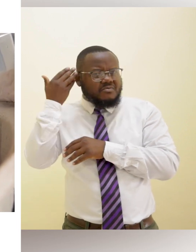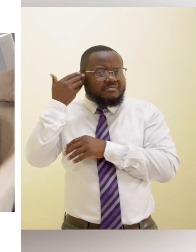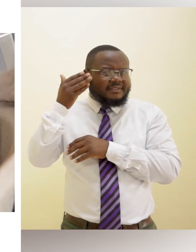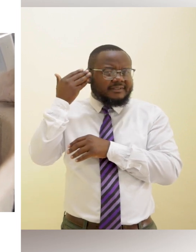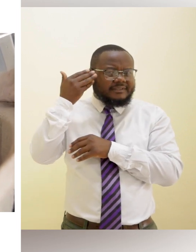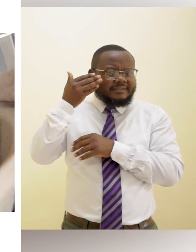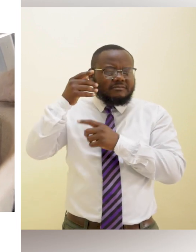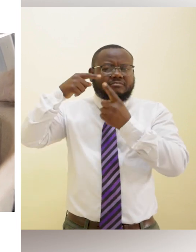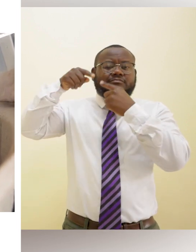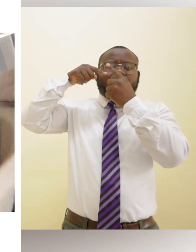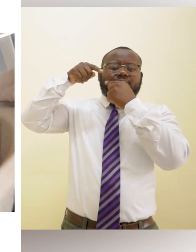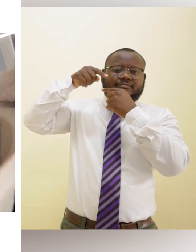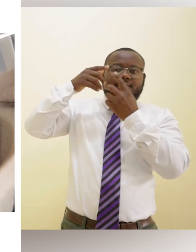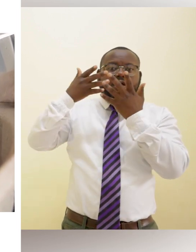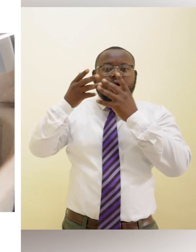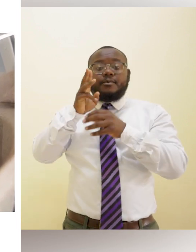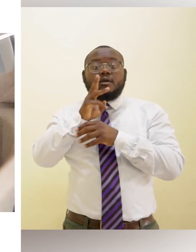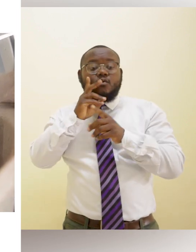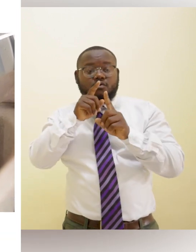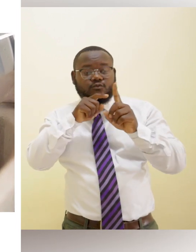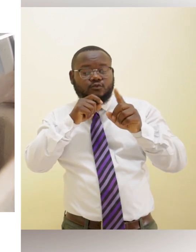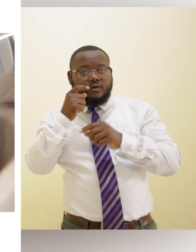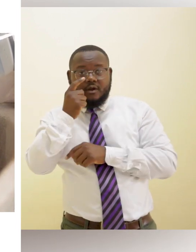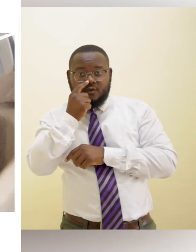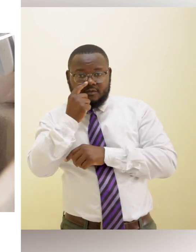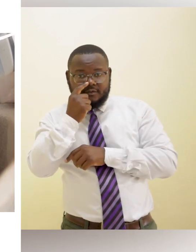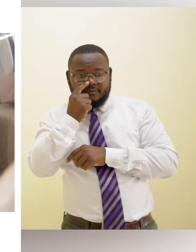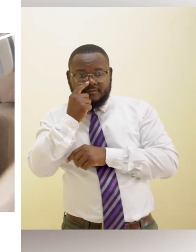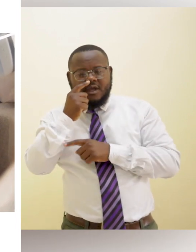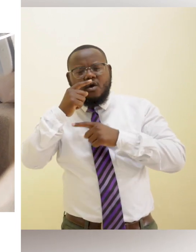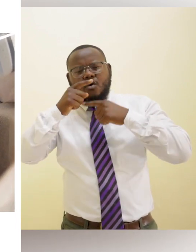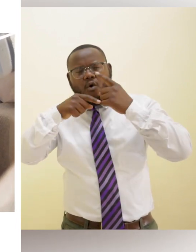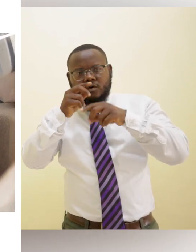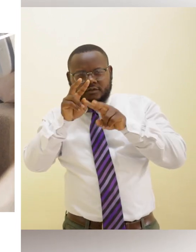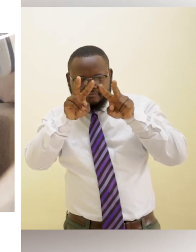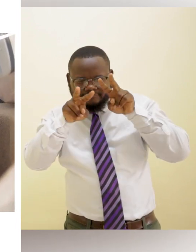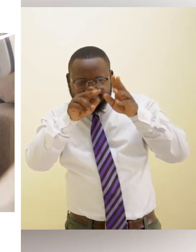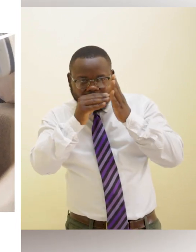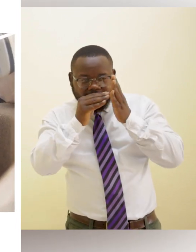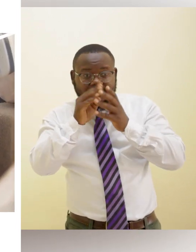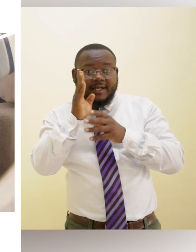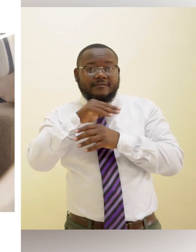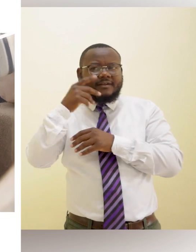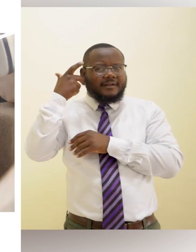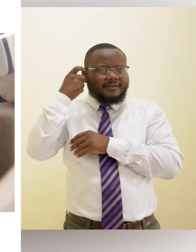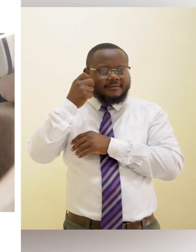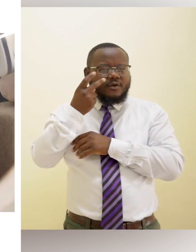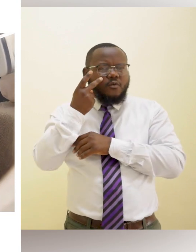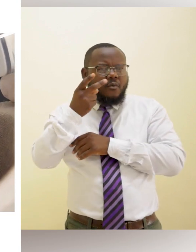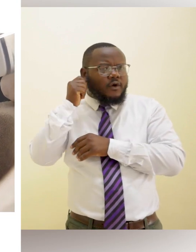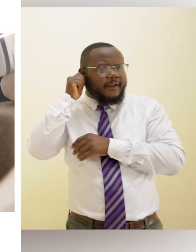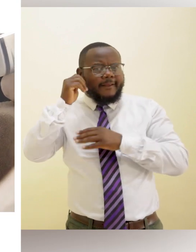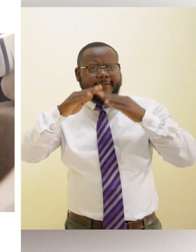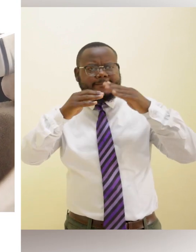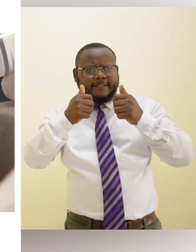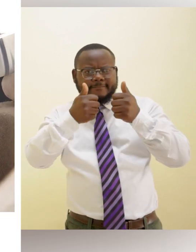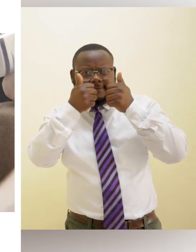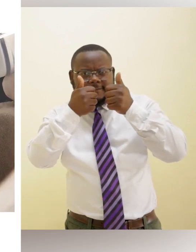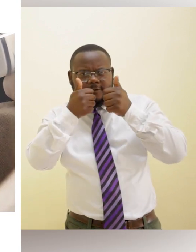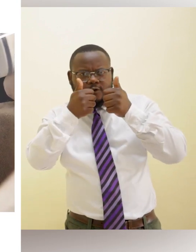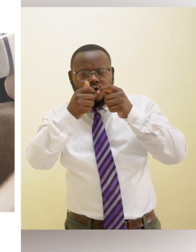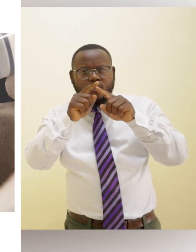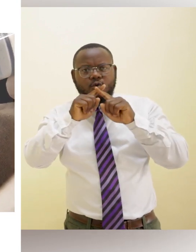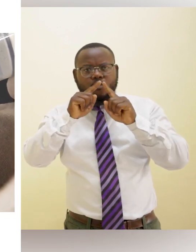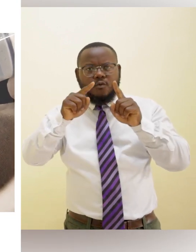bleeding, vertigo, or water from the nose. Always reassess after irrigation. Check for eardrum integrity and